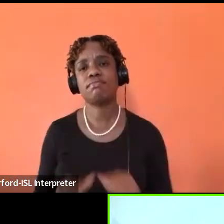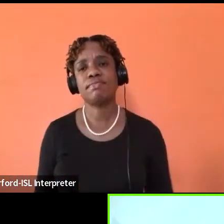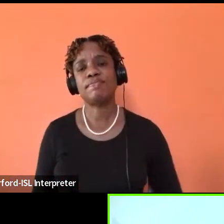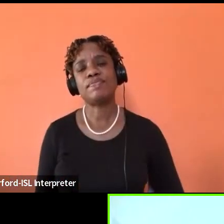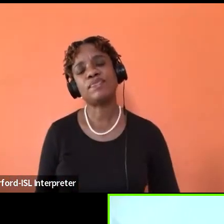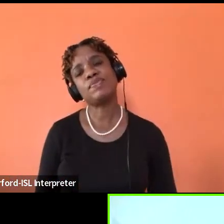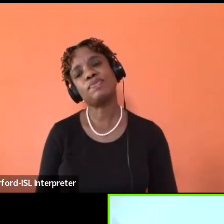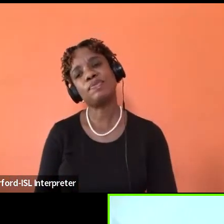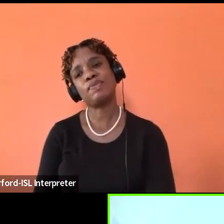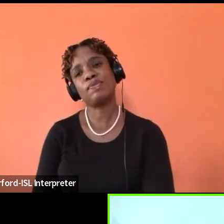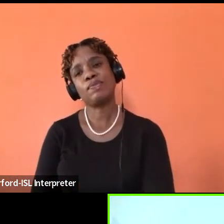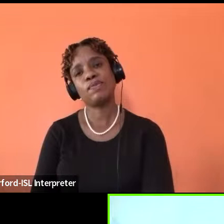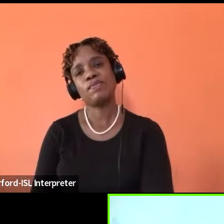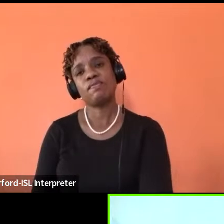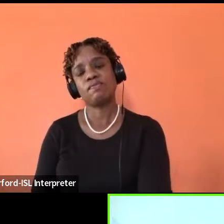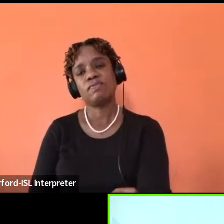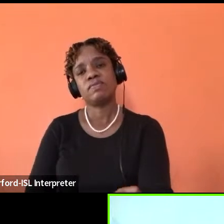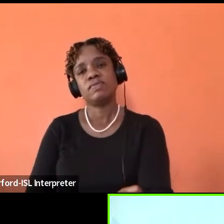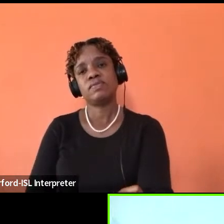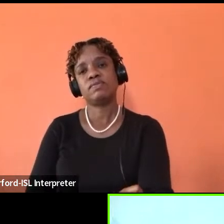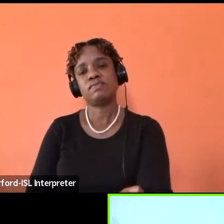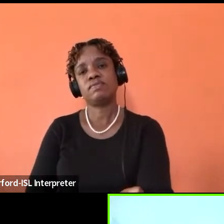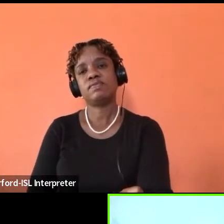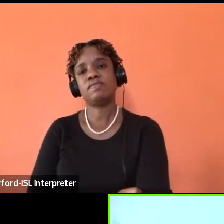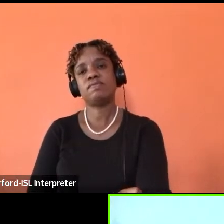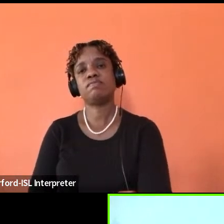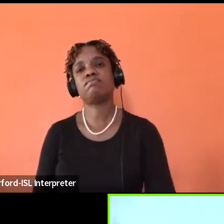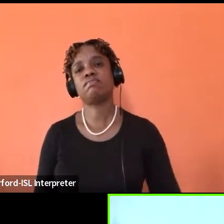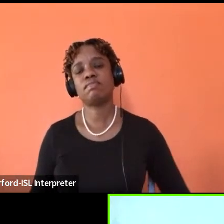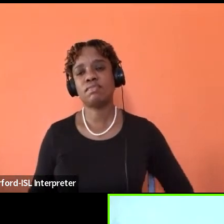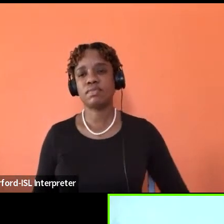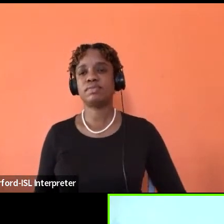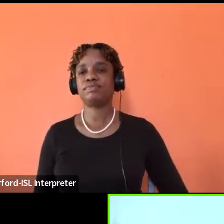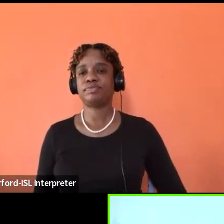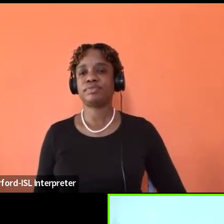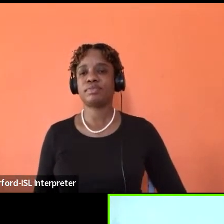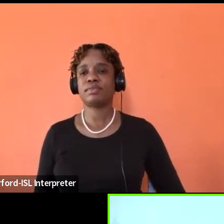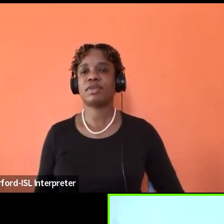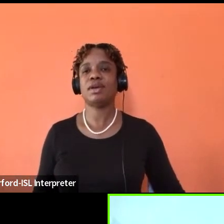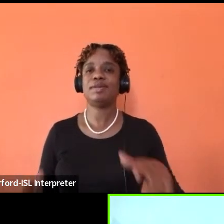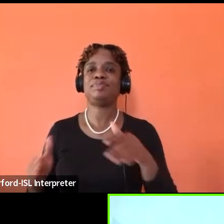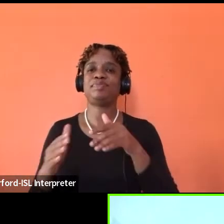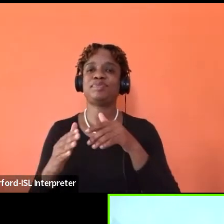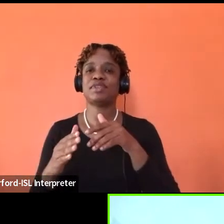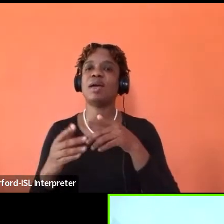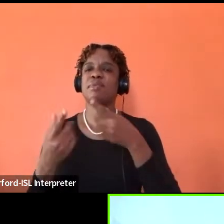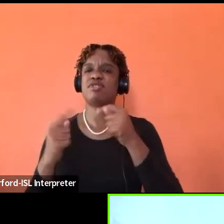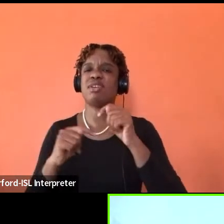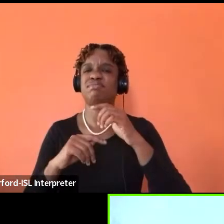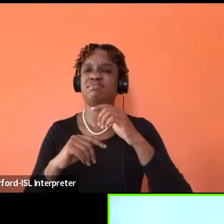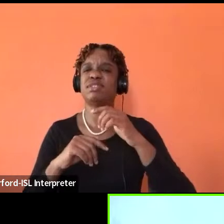No, I don't want to leave the meeting. All right, so let me just present as is.